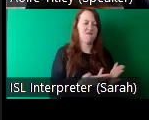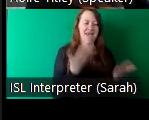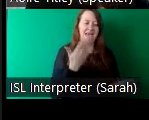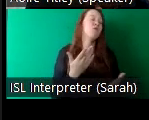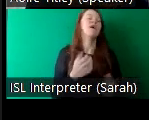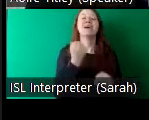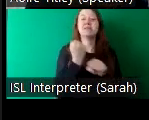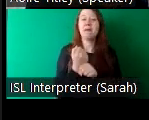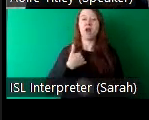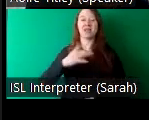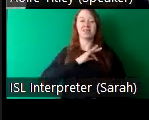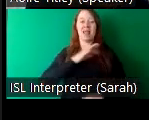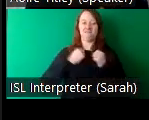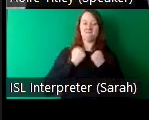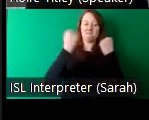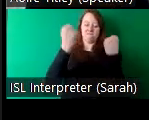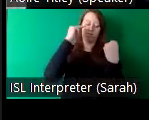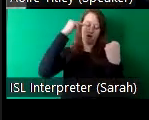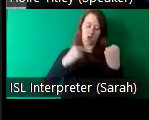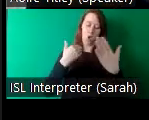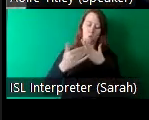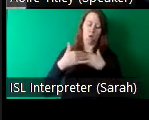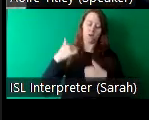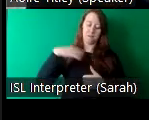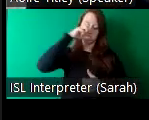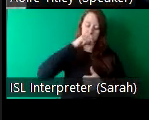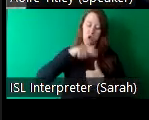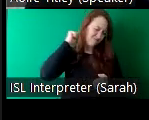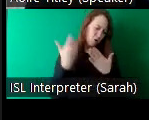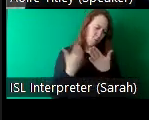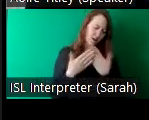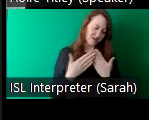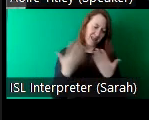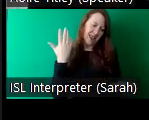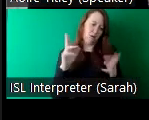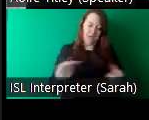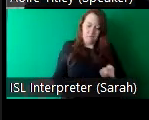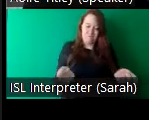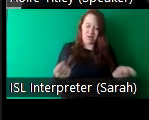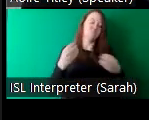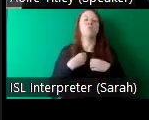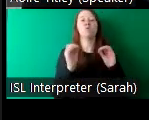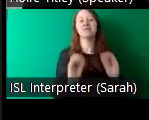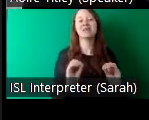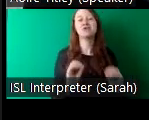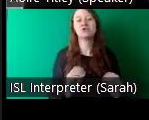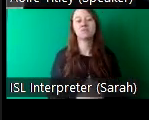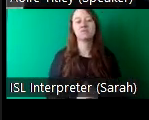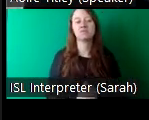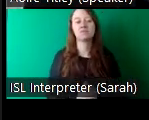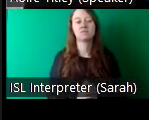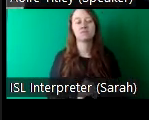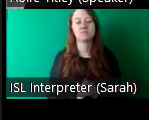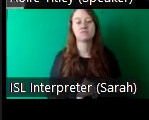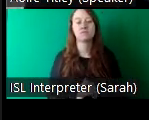maybe come at our teaching or our facilitation in a different perspective. So as I mentioned earlier, certainly in the